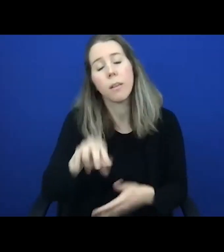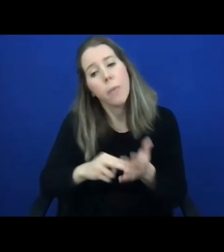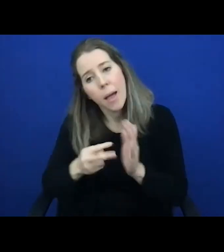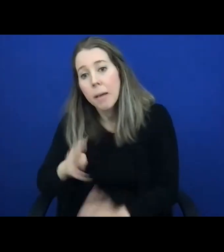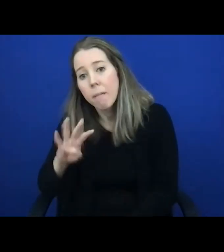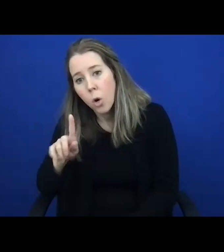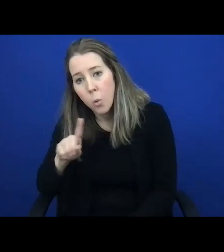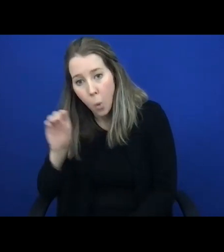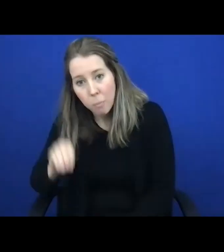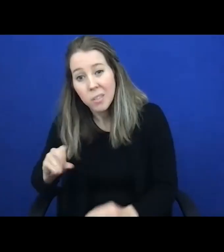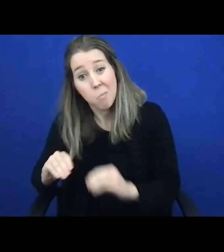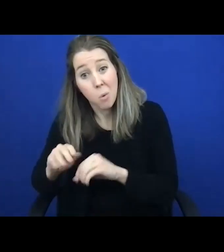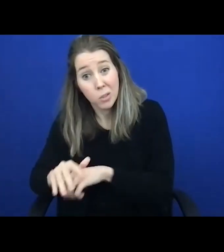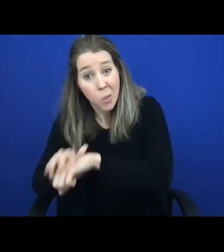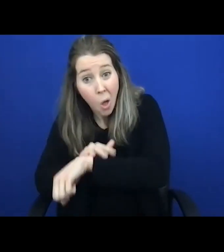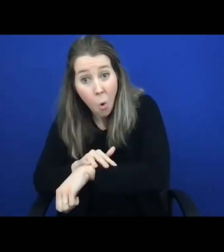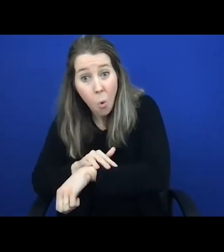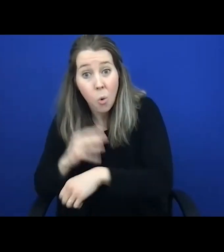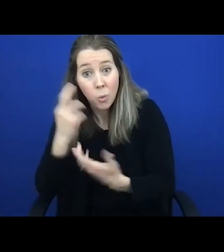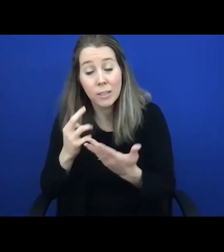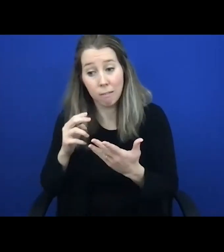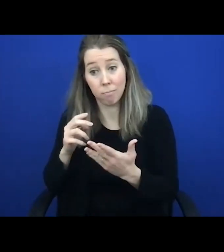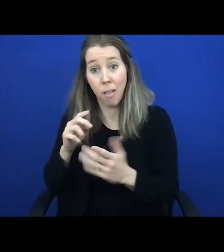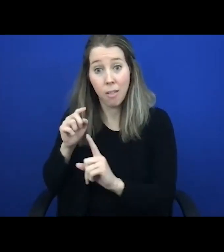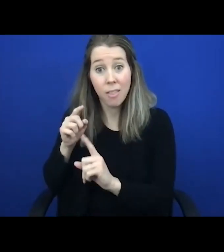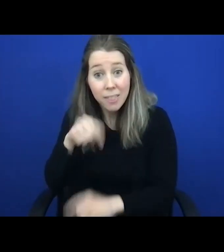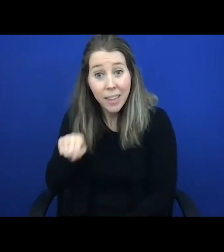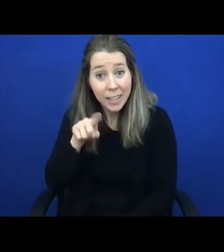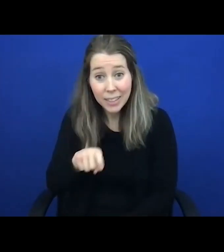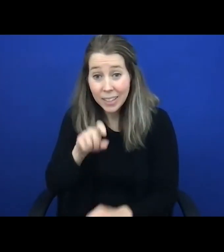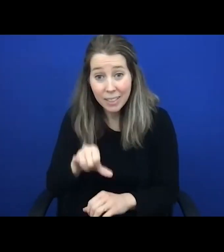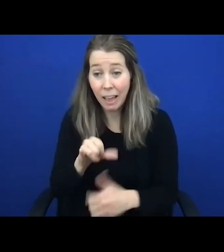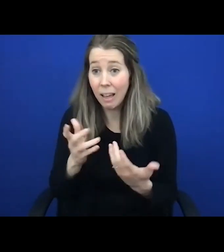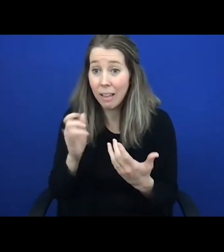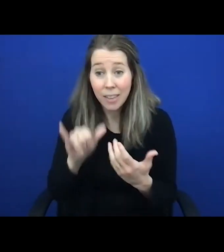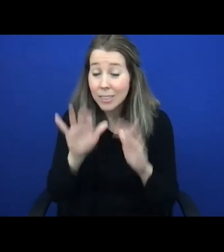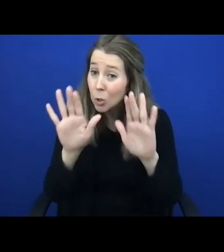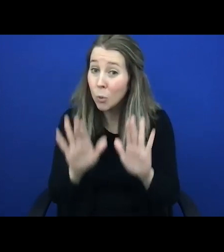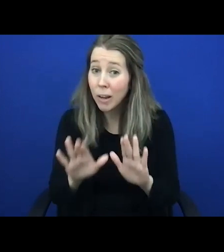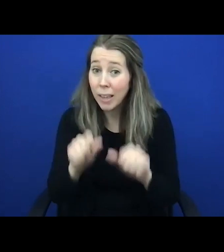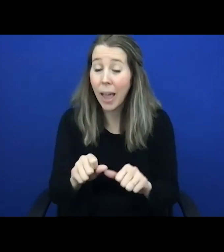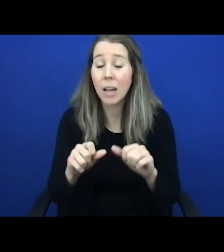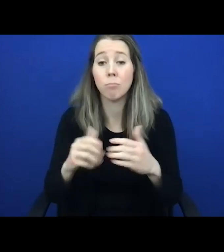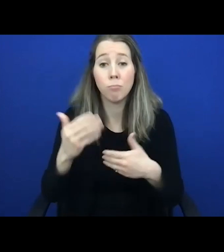41%, went slower because that's what they needed to do. That's great. For